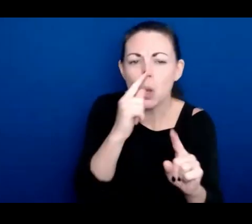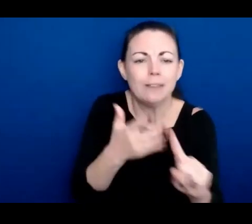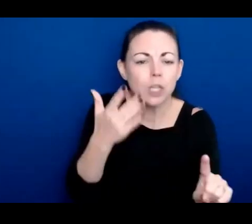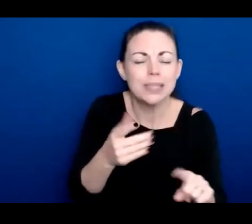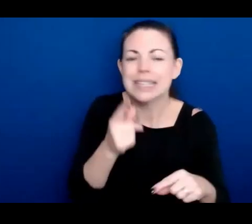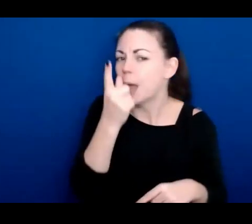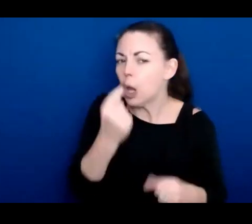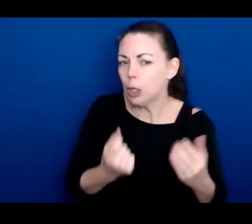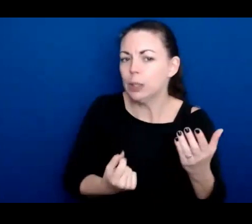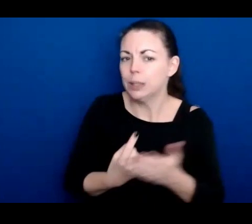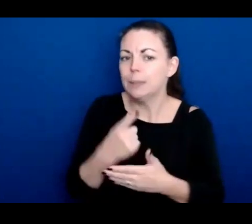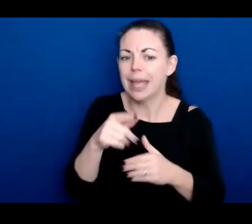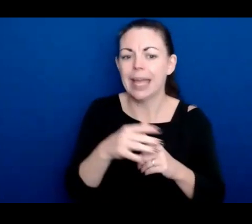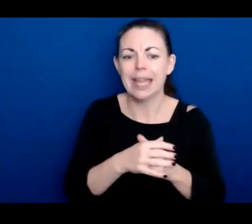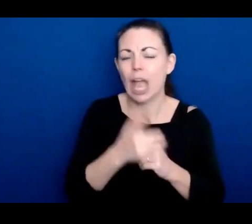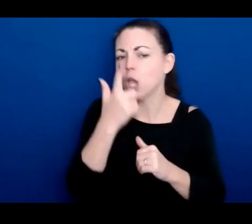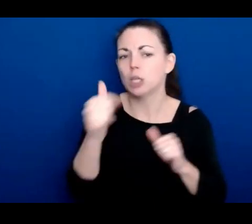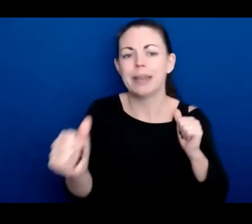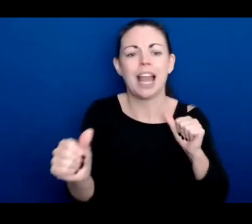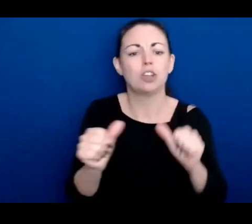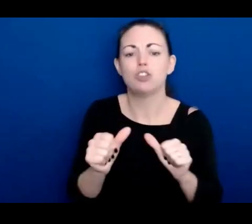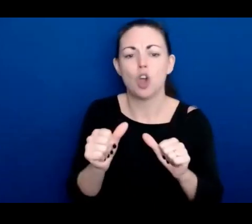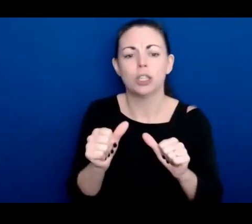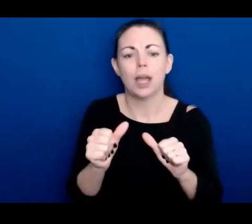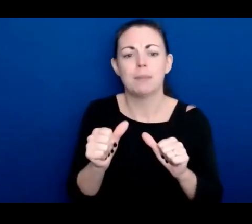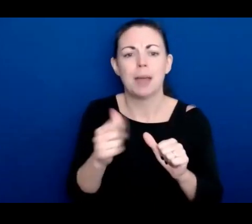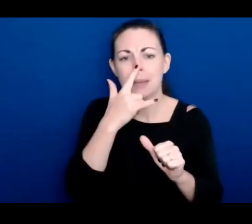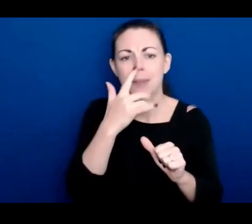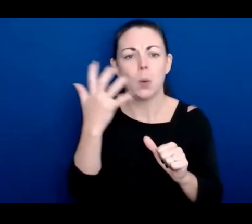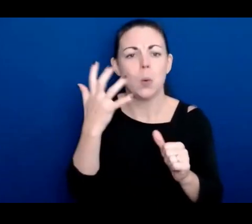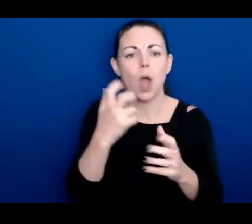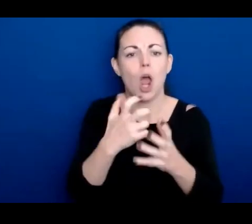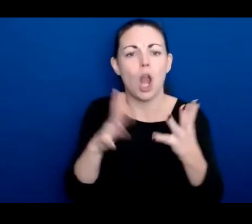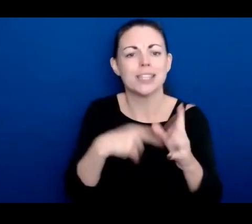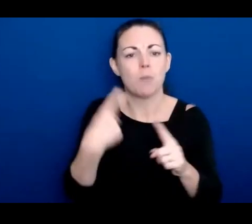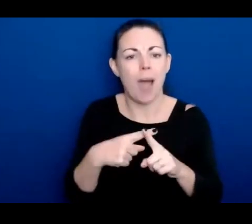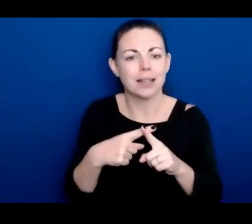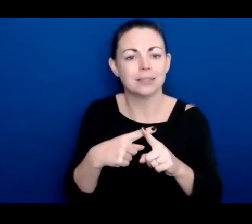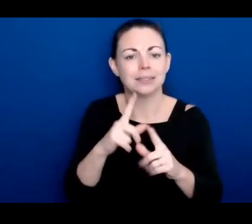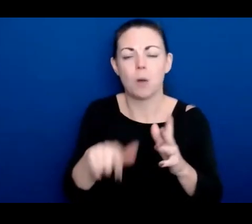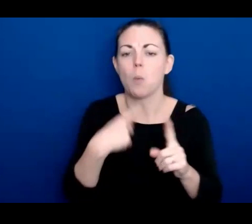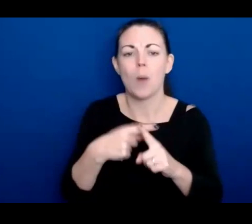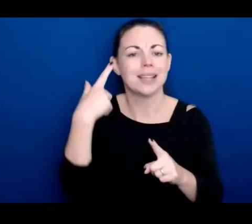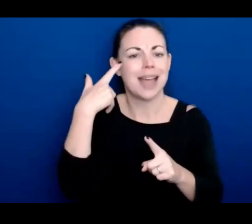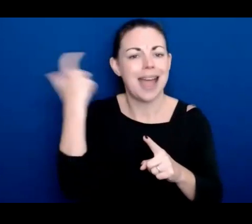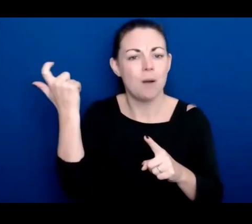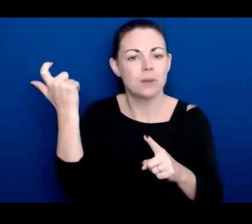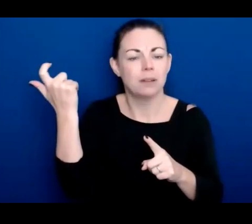unless it's something very short term, something acute like excessive wax in the ears, and you remove the wax in your ears, and the